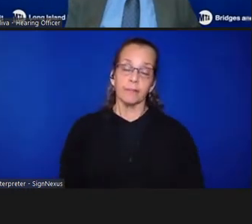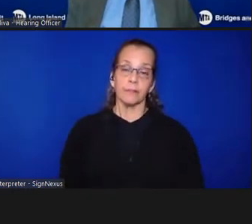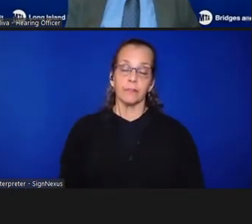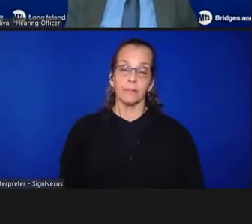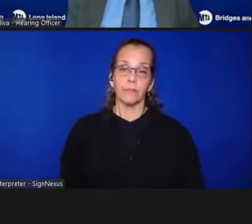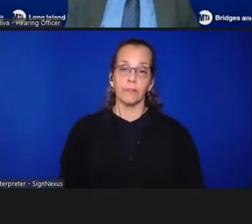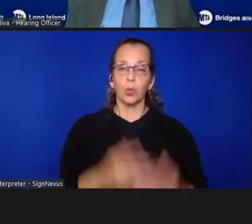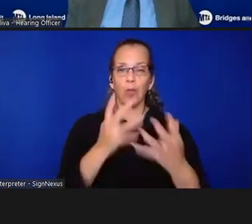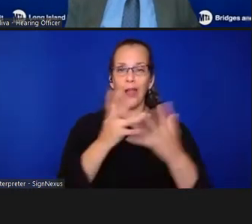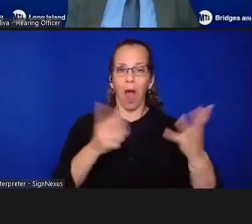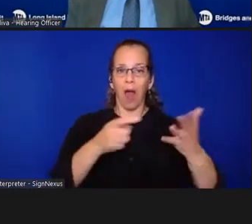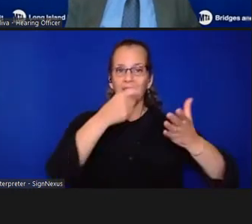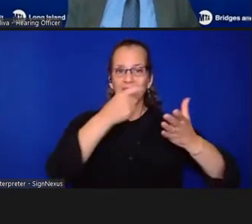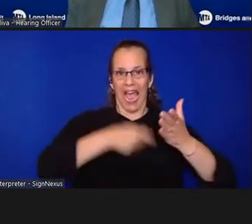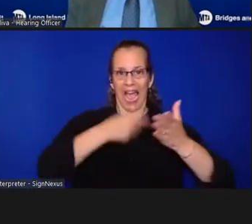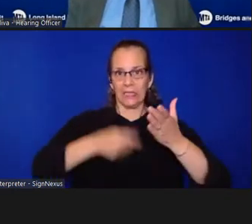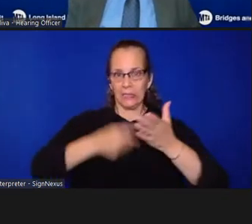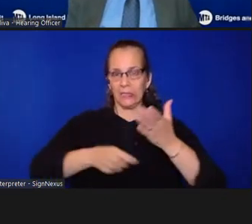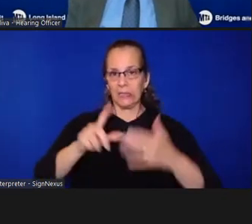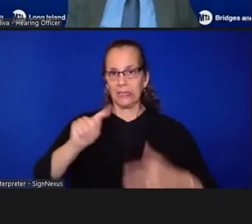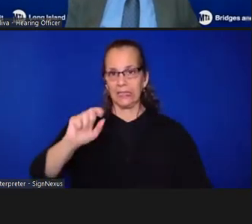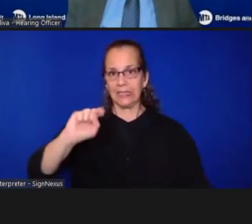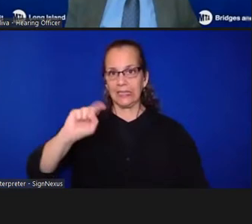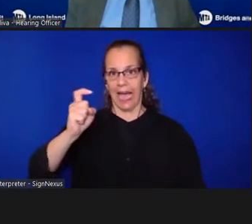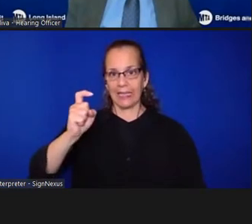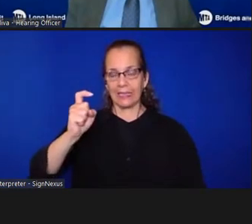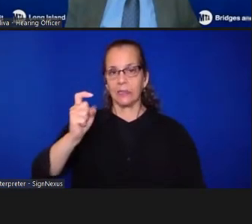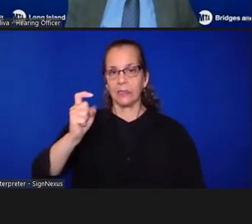taxes on things already uh